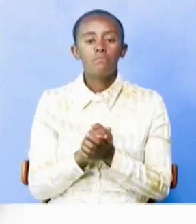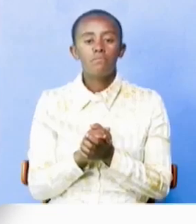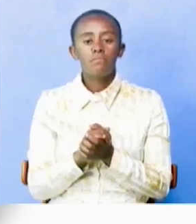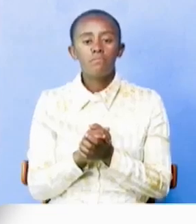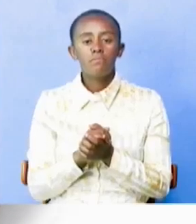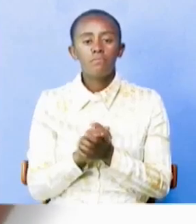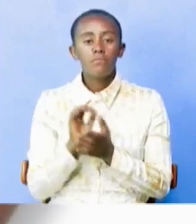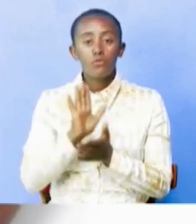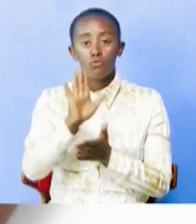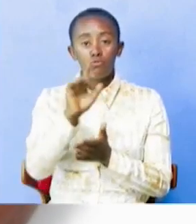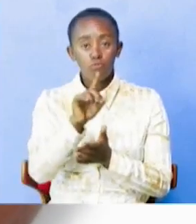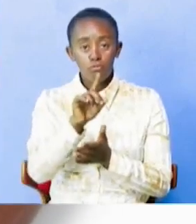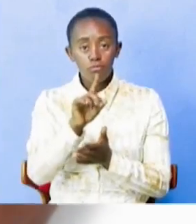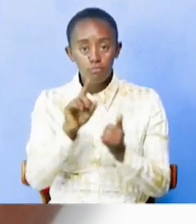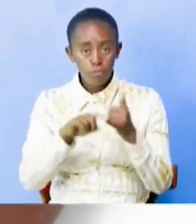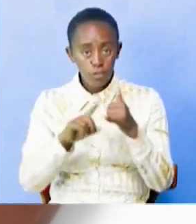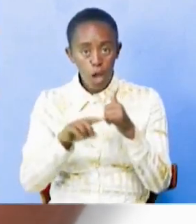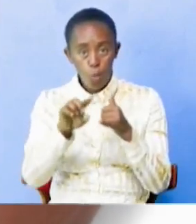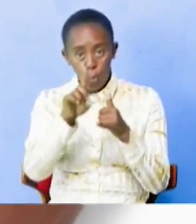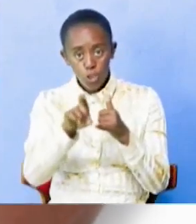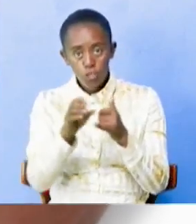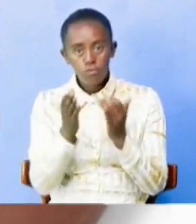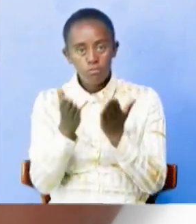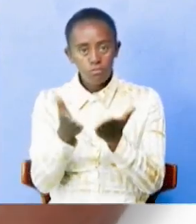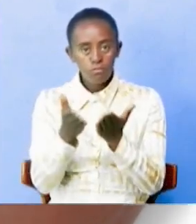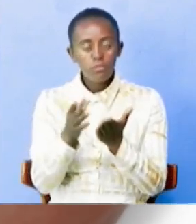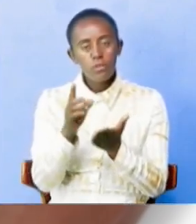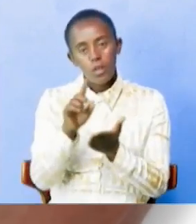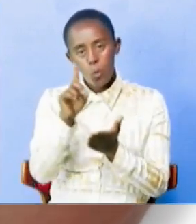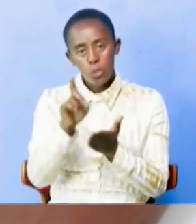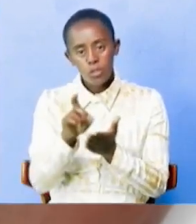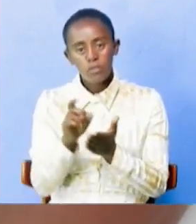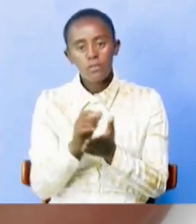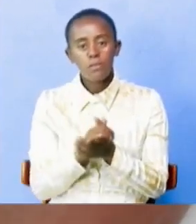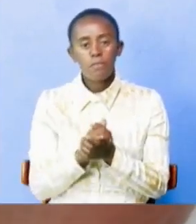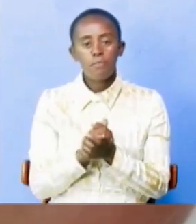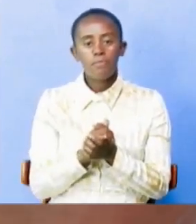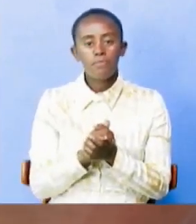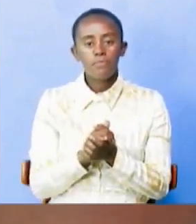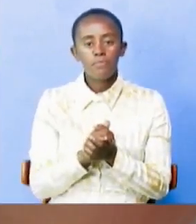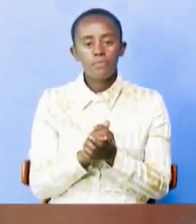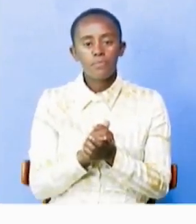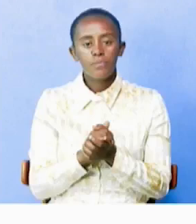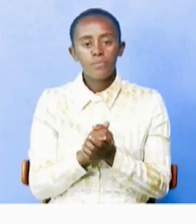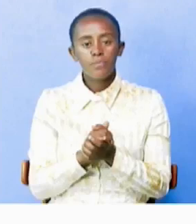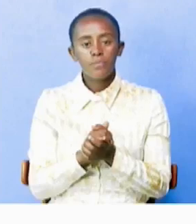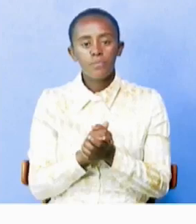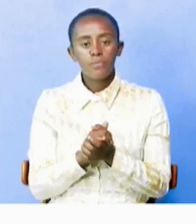your tag question, and then your question mark. Number 2.